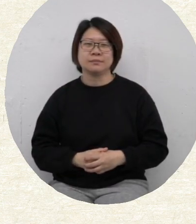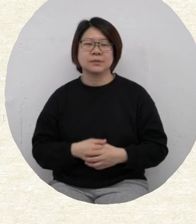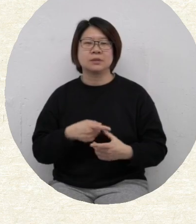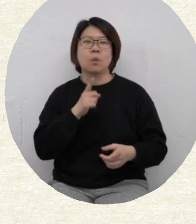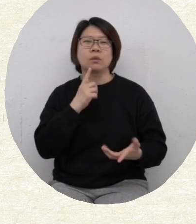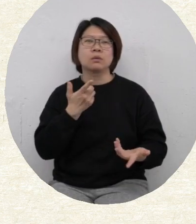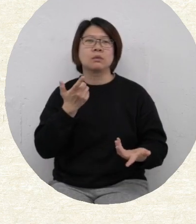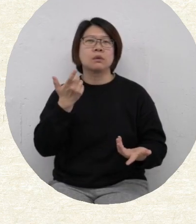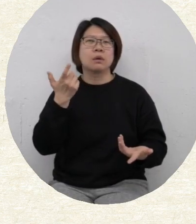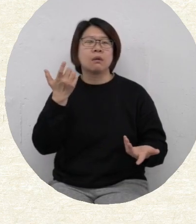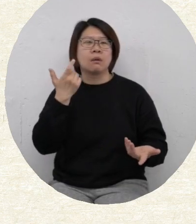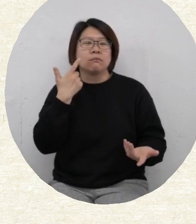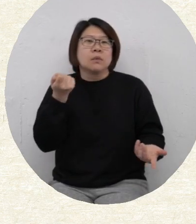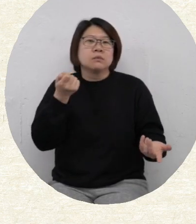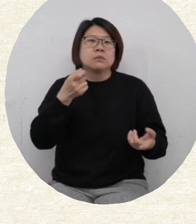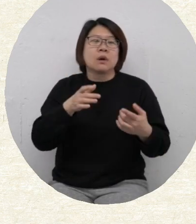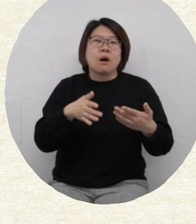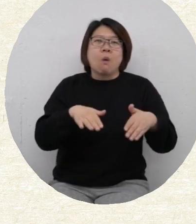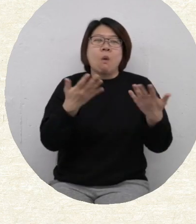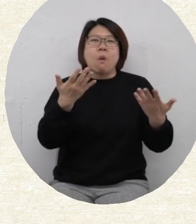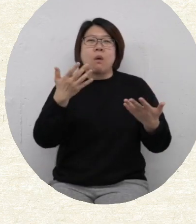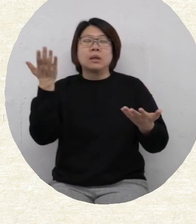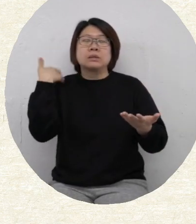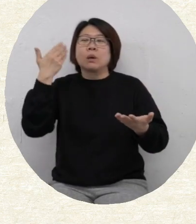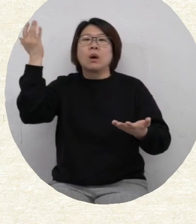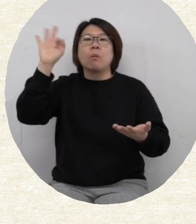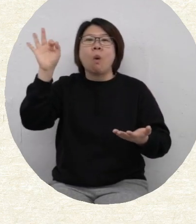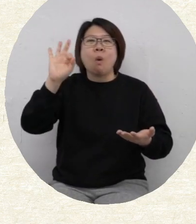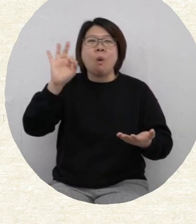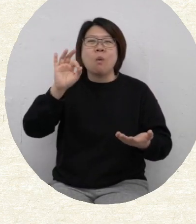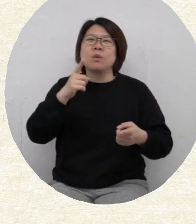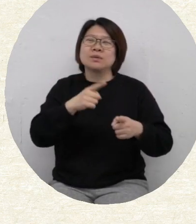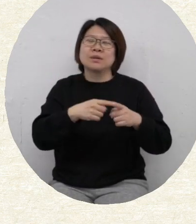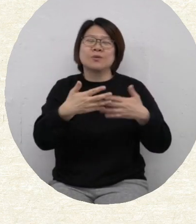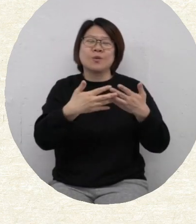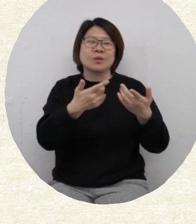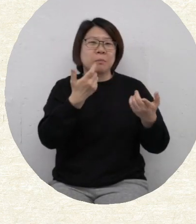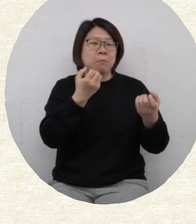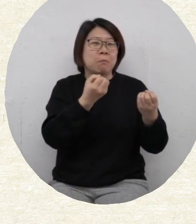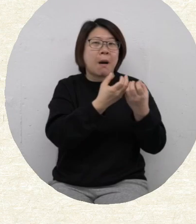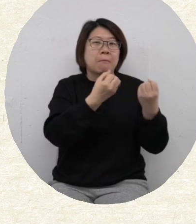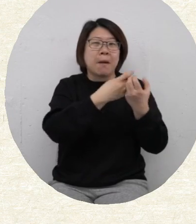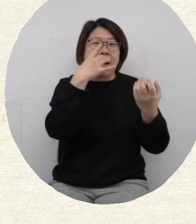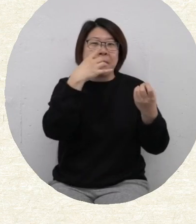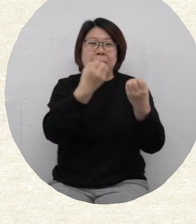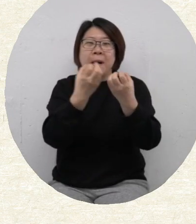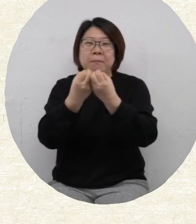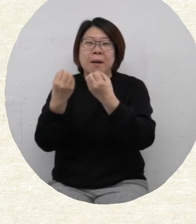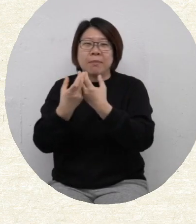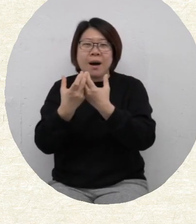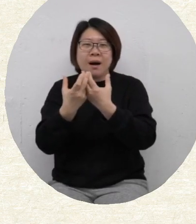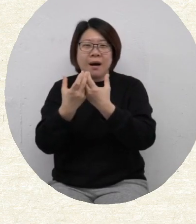Tyvek? Yeah, so that body of work started during the pandemic, and